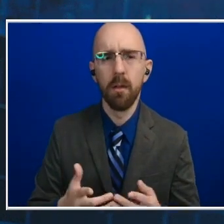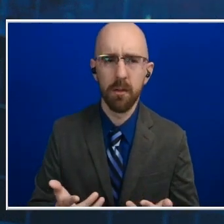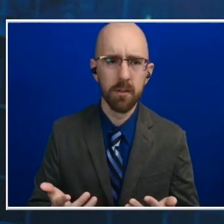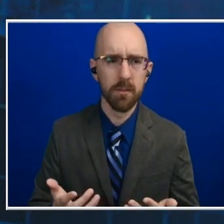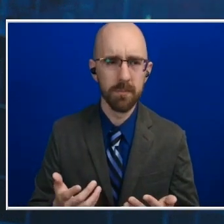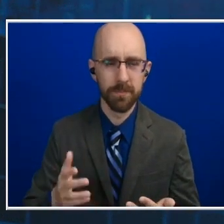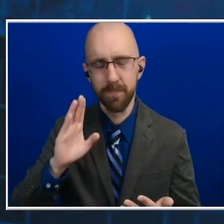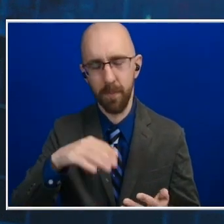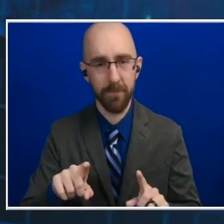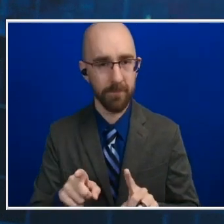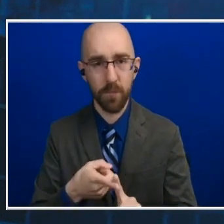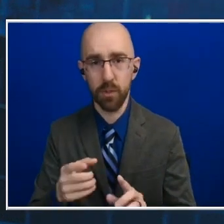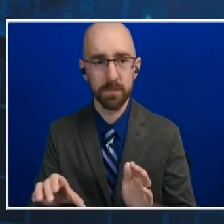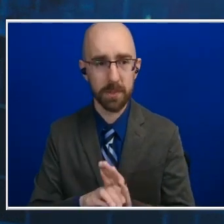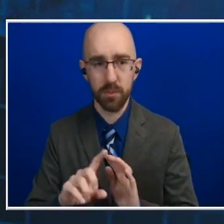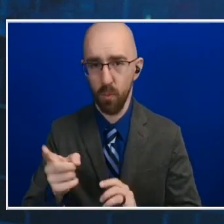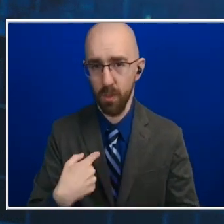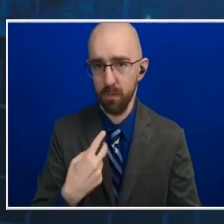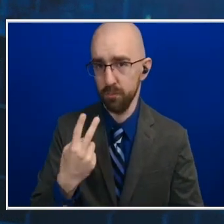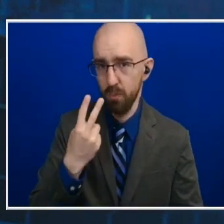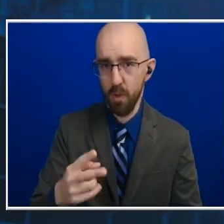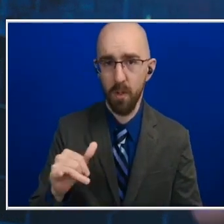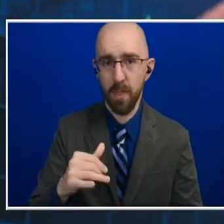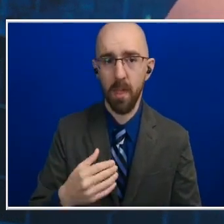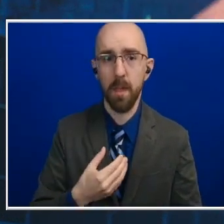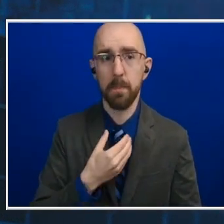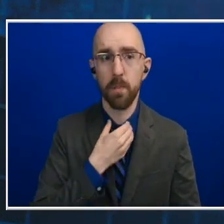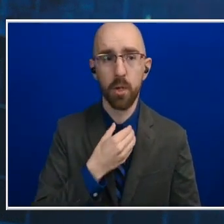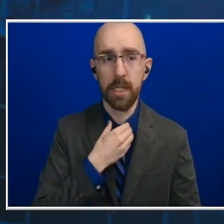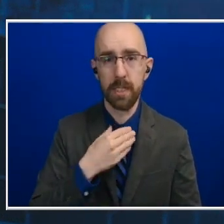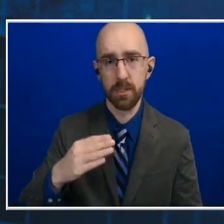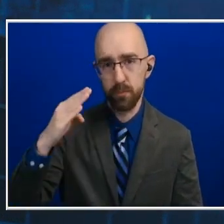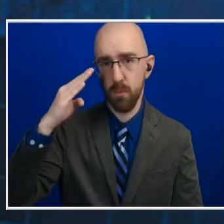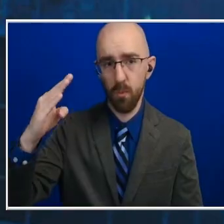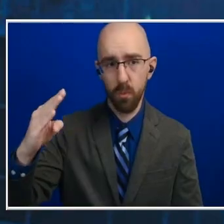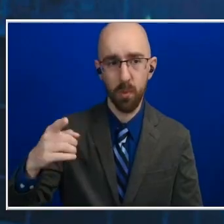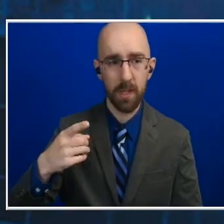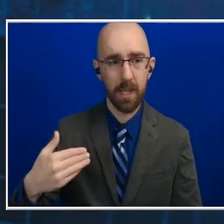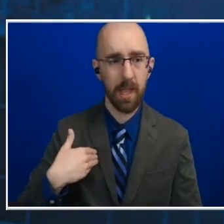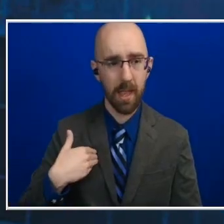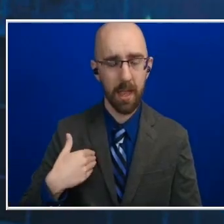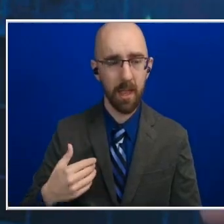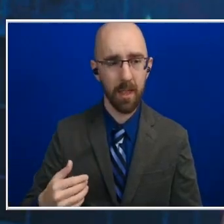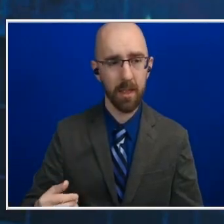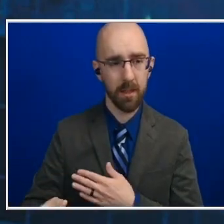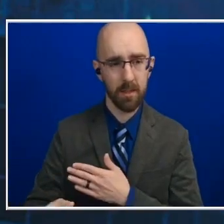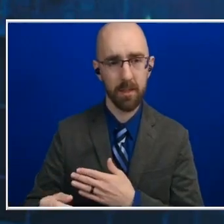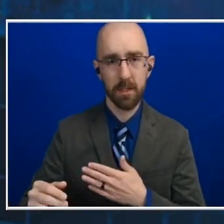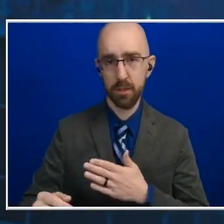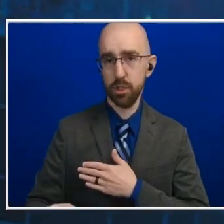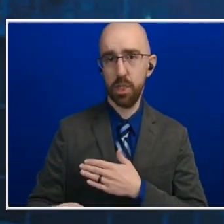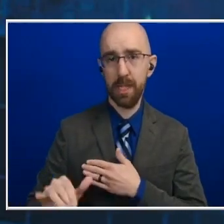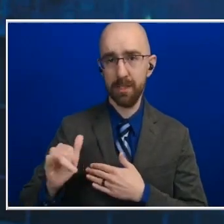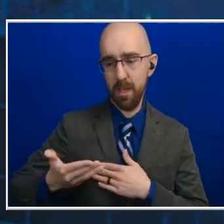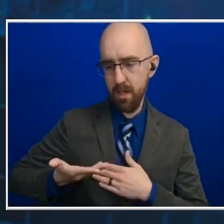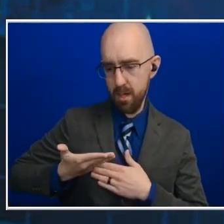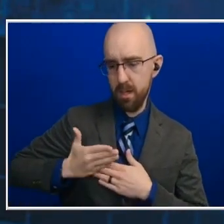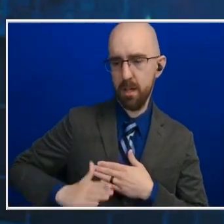the only picture I really saw was like a Marine saluting, and he had, his chest was, concave and everything. So it was